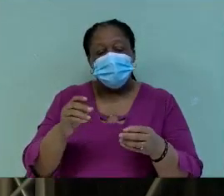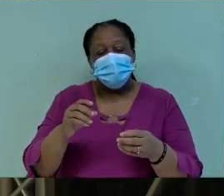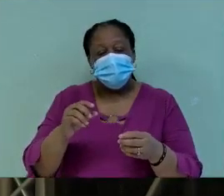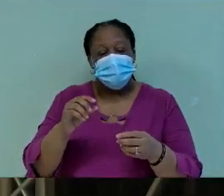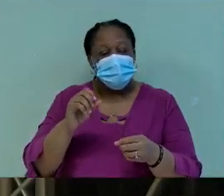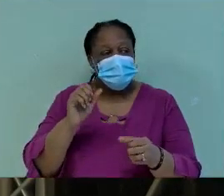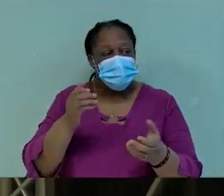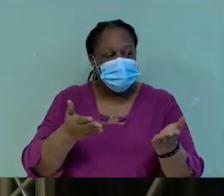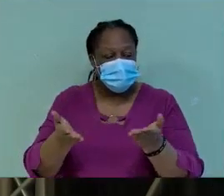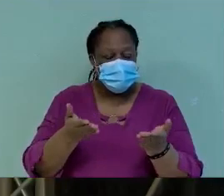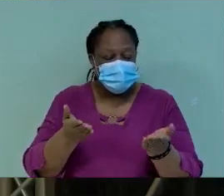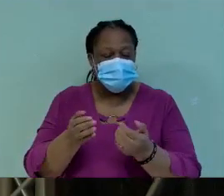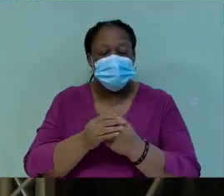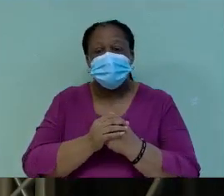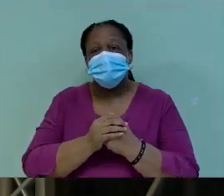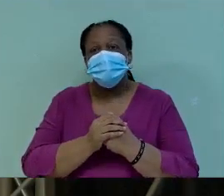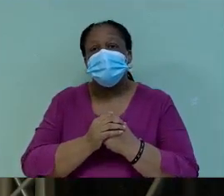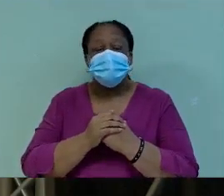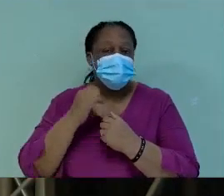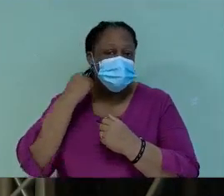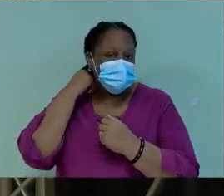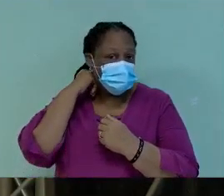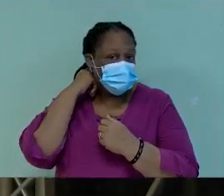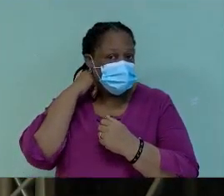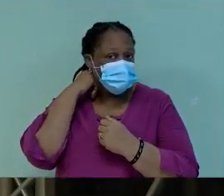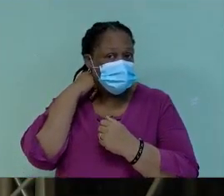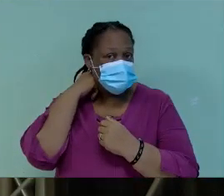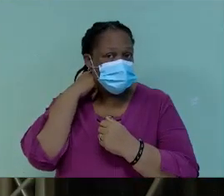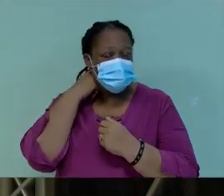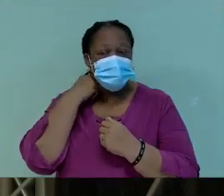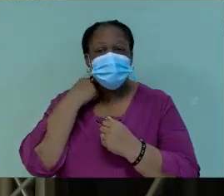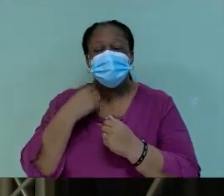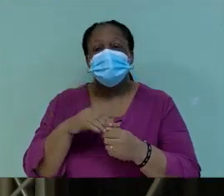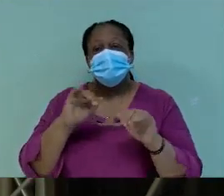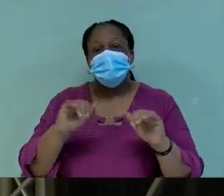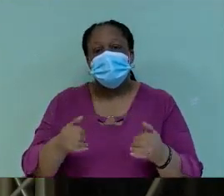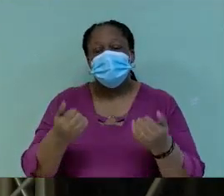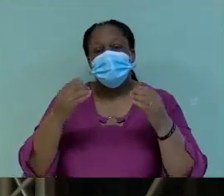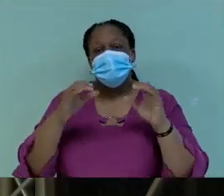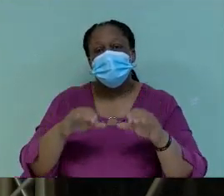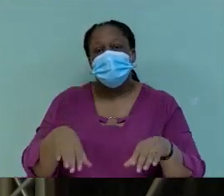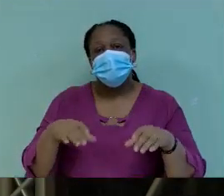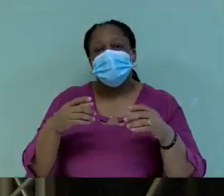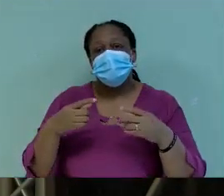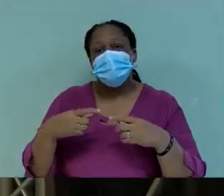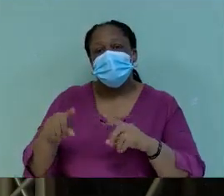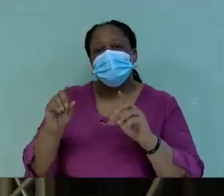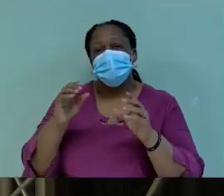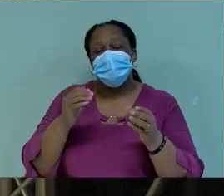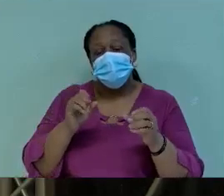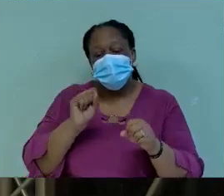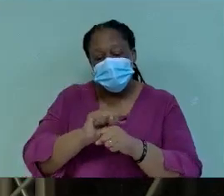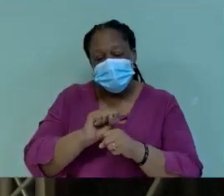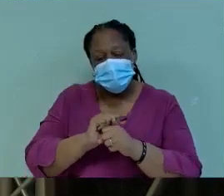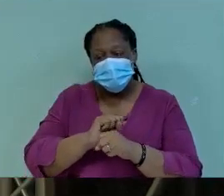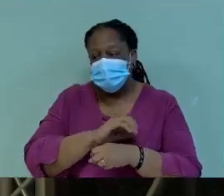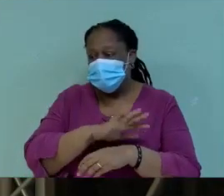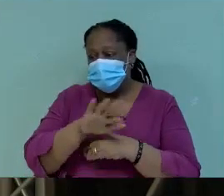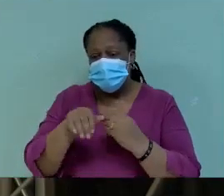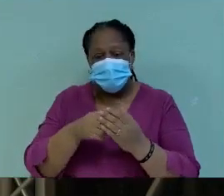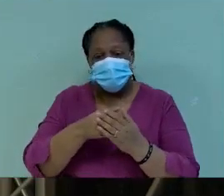essential public services and attendance at the workplace being managed across the public